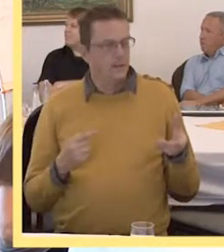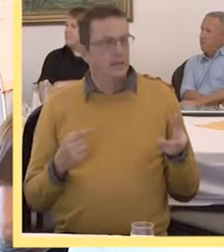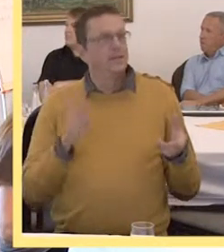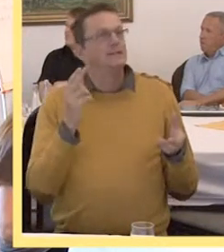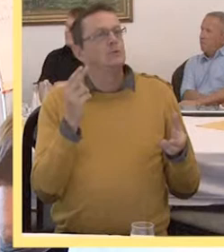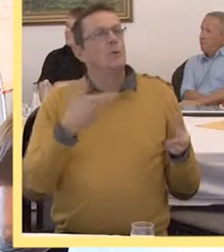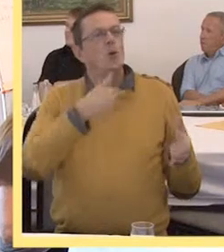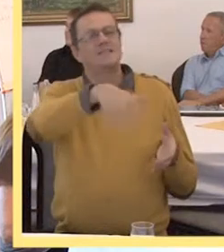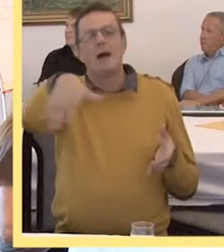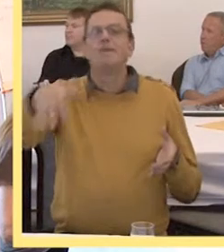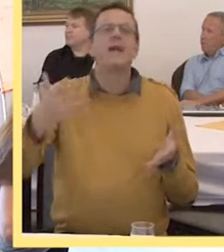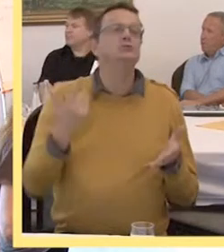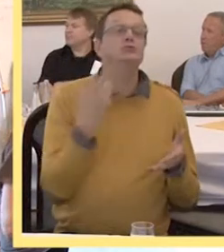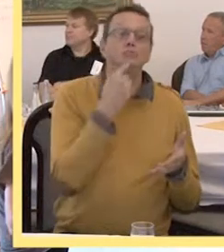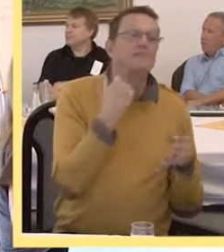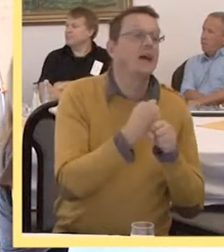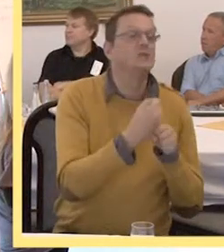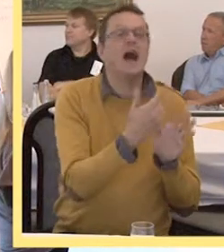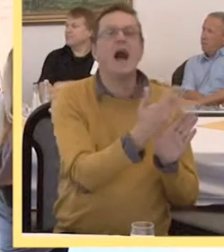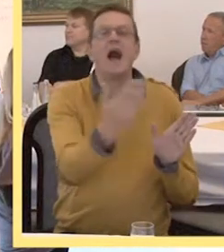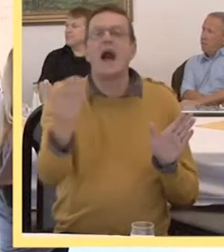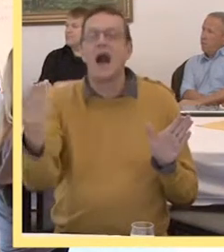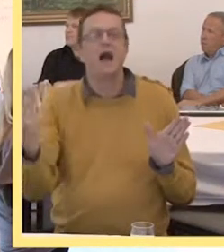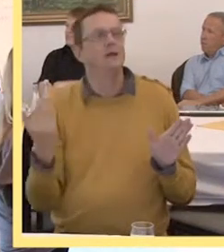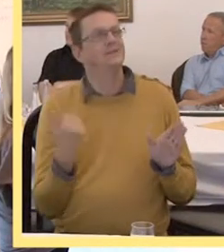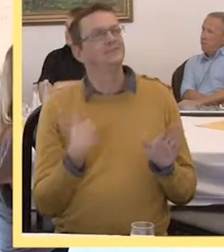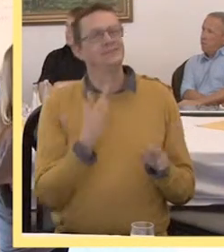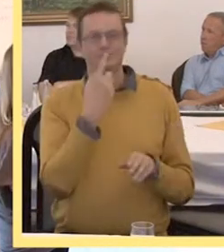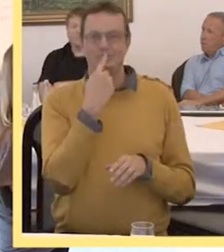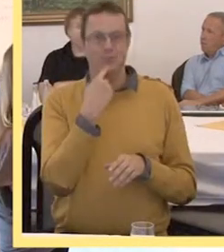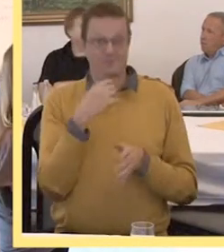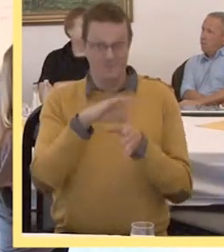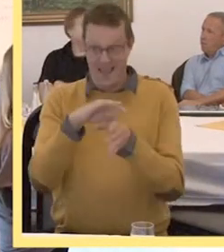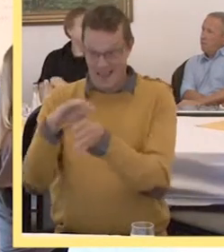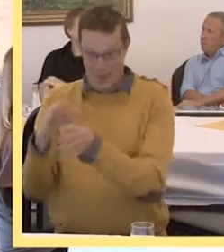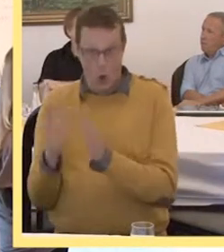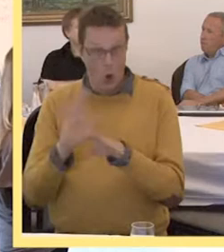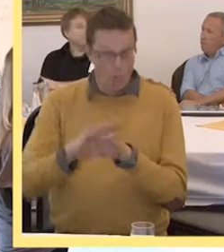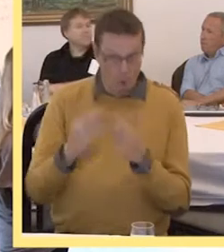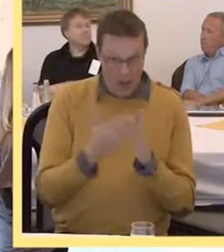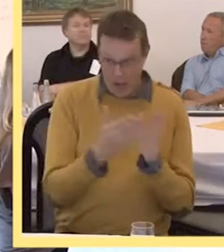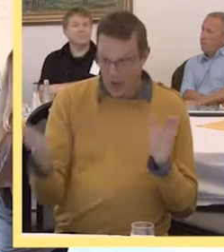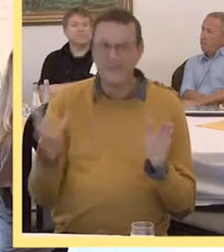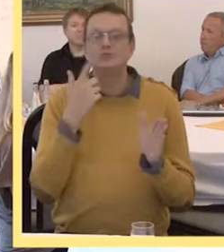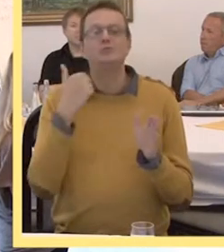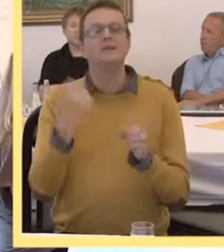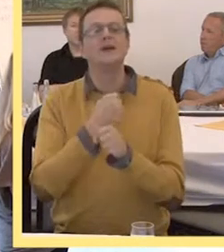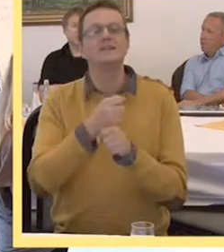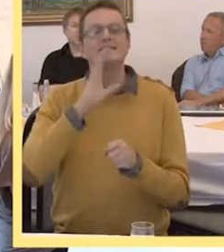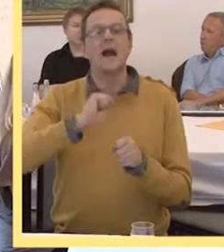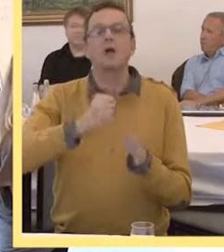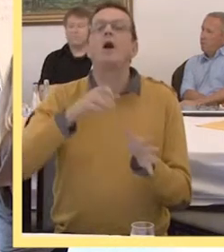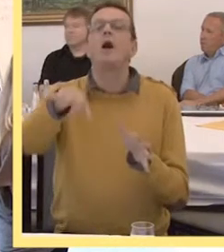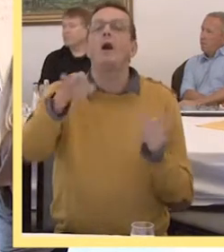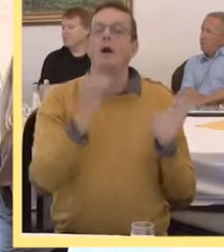now collecting the tools and also having a look what tools are mentioned in the guidelines and handbooks, because they often contain tools